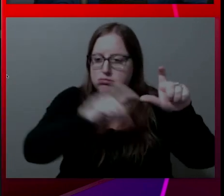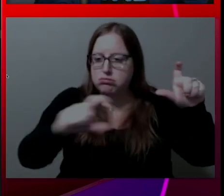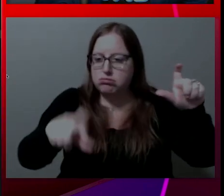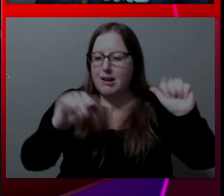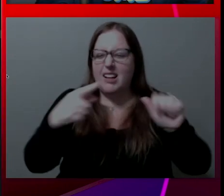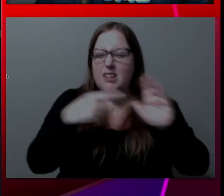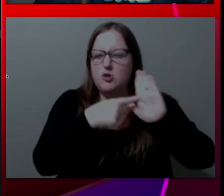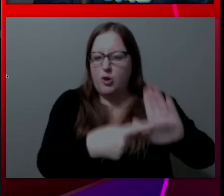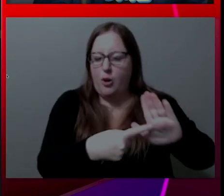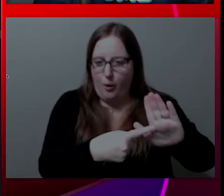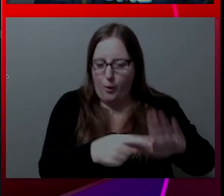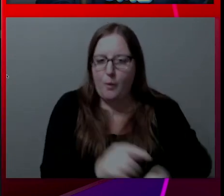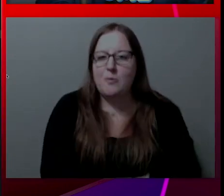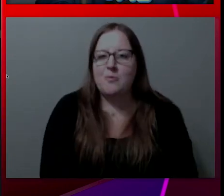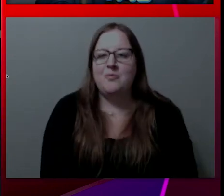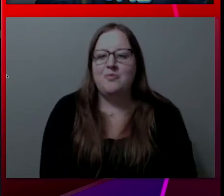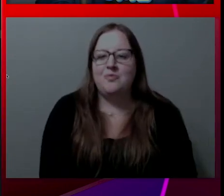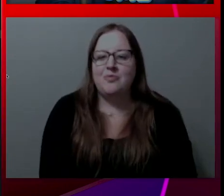If I just go to like